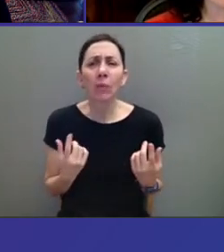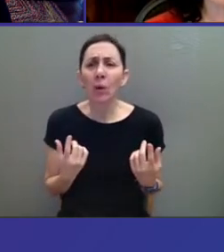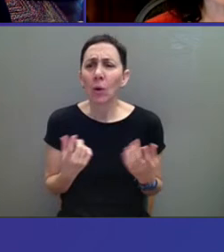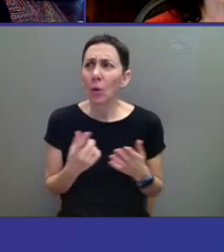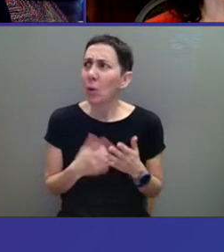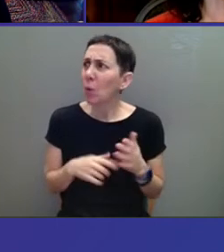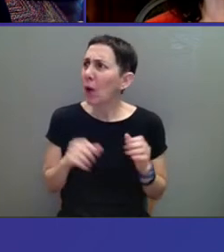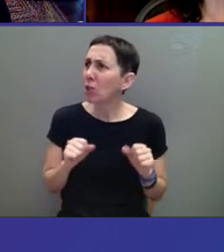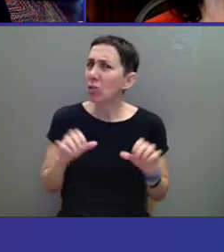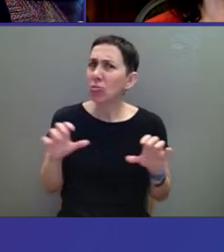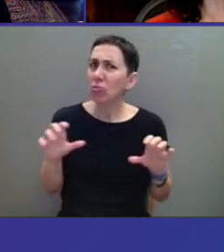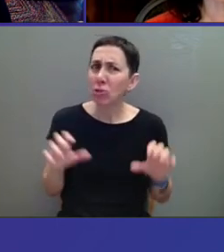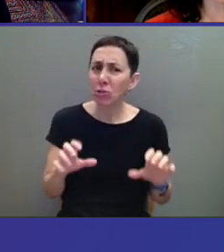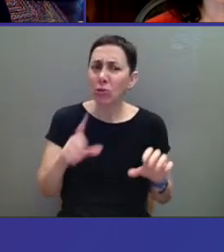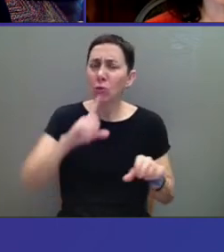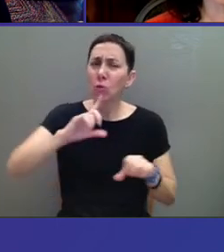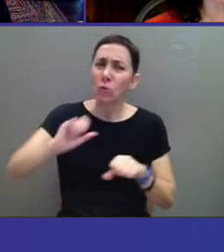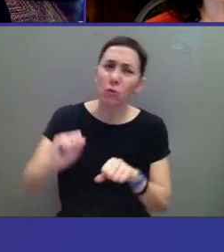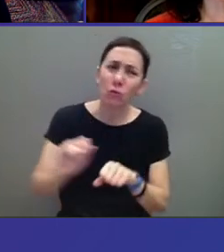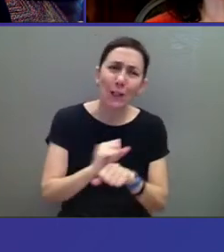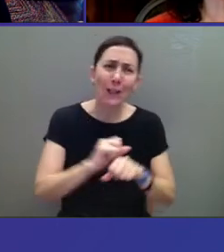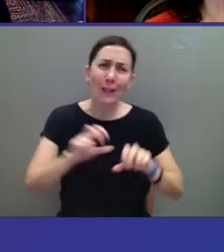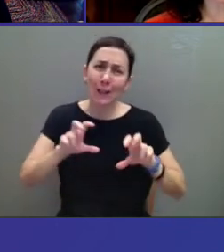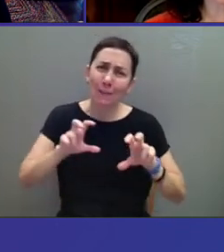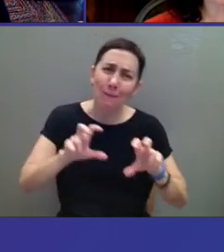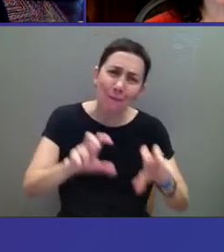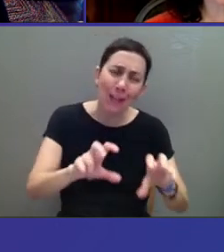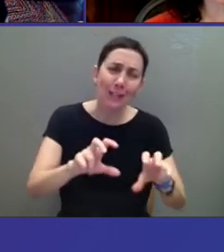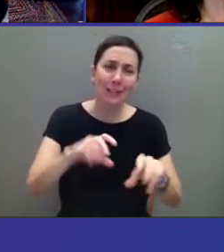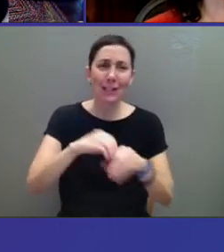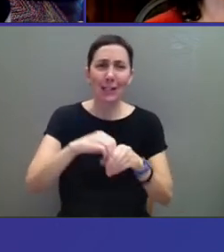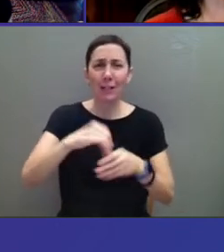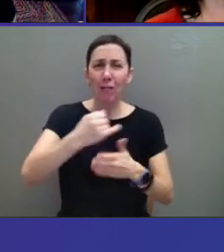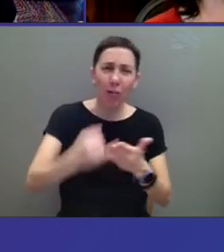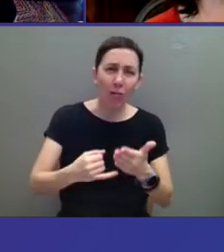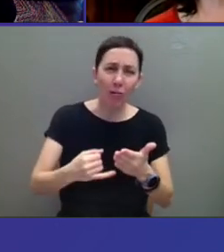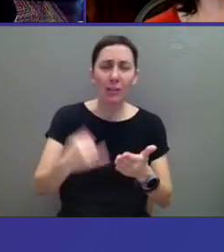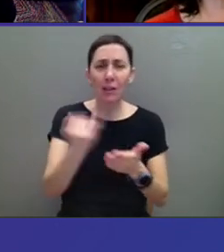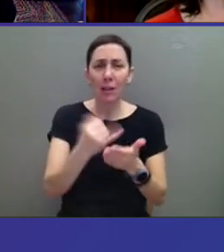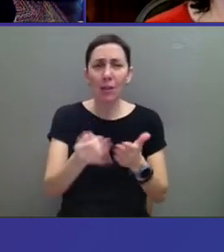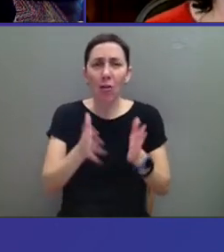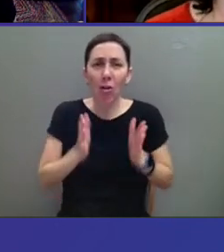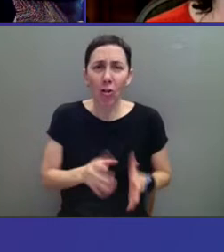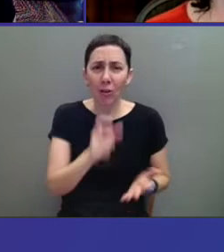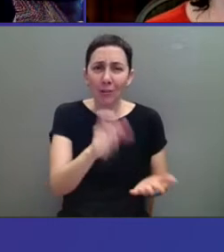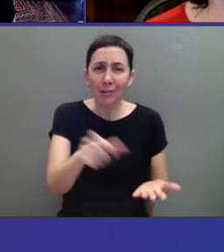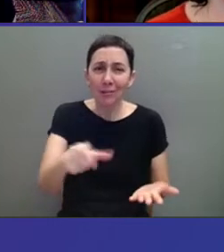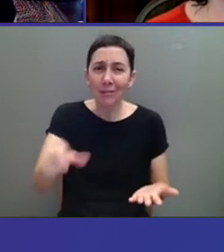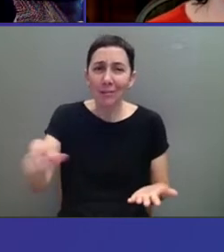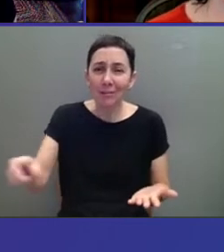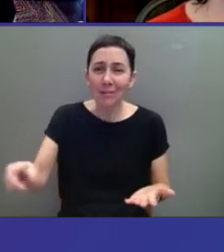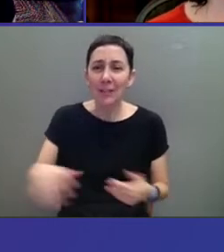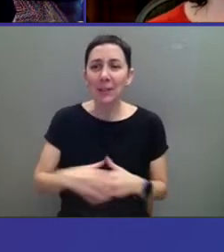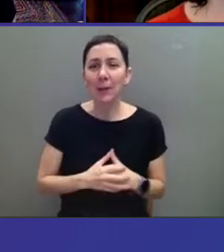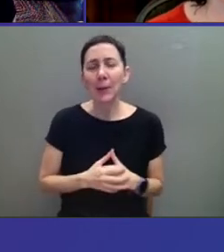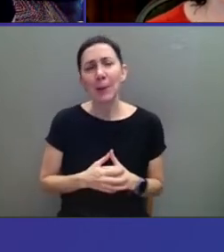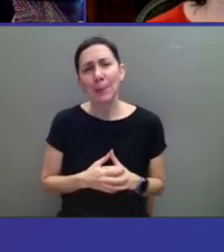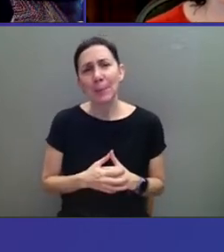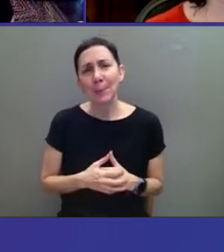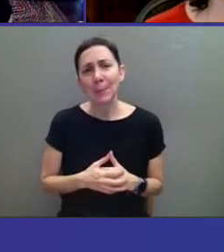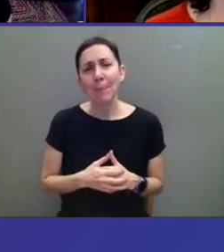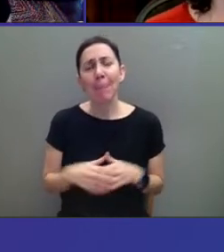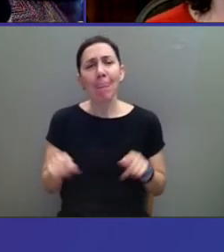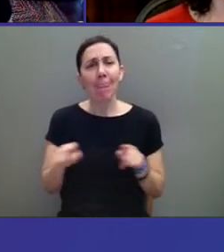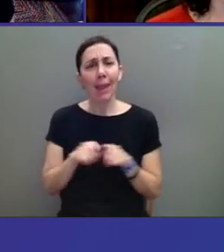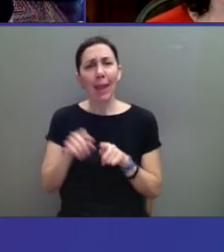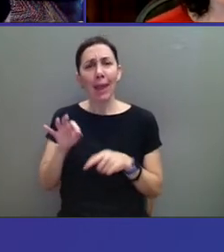to invest in this, truly invest in this sector and be artists? And so it's interesting, as a funder,